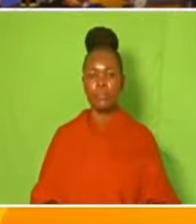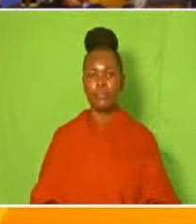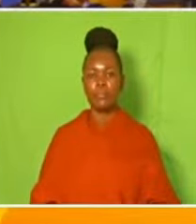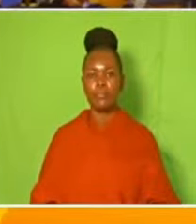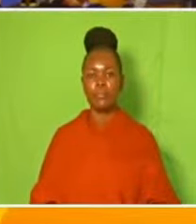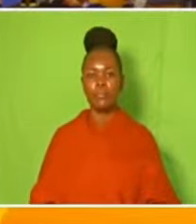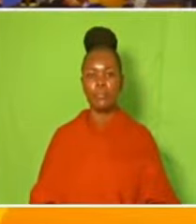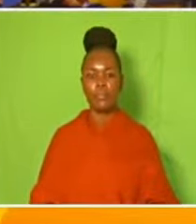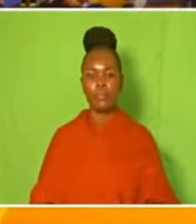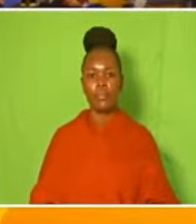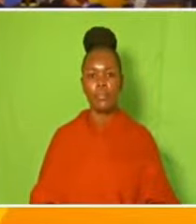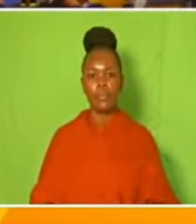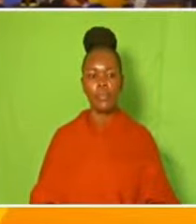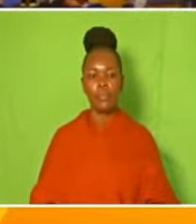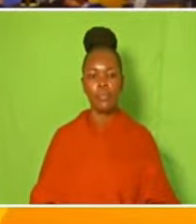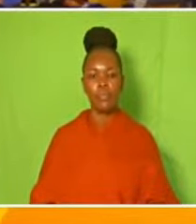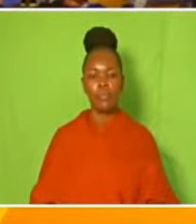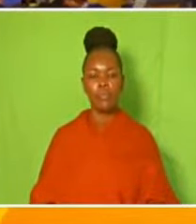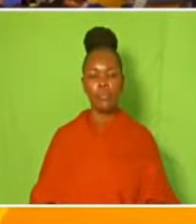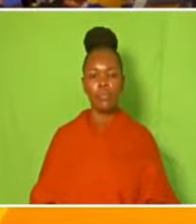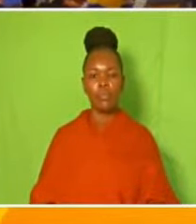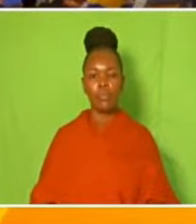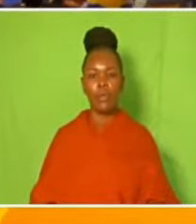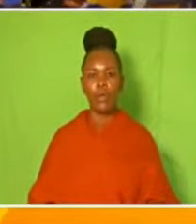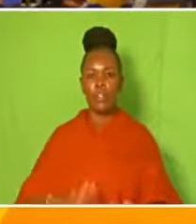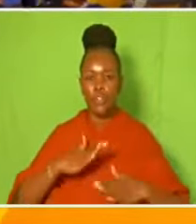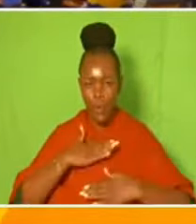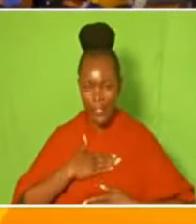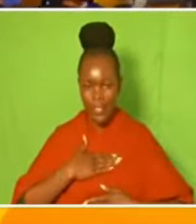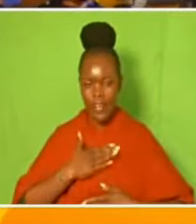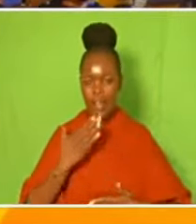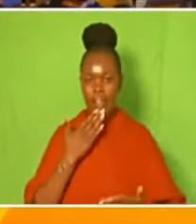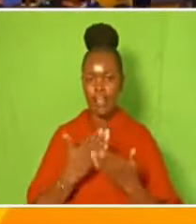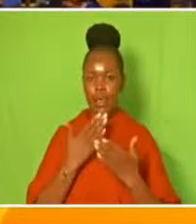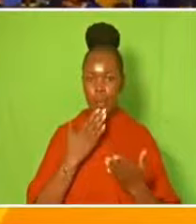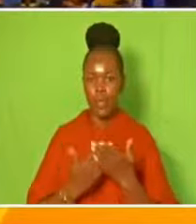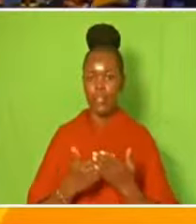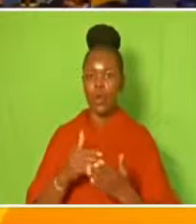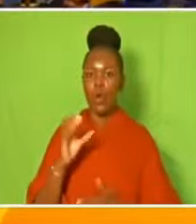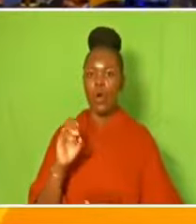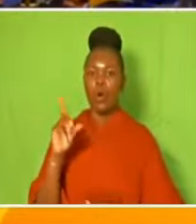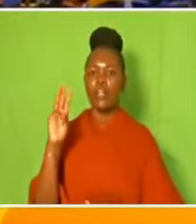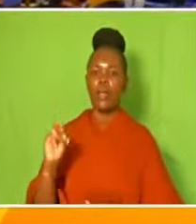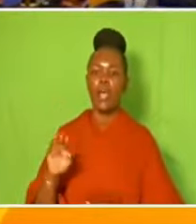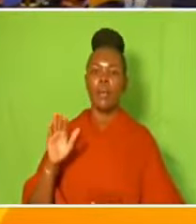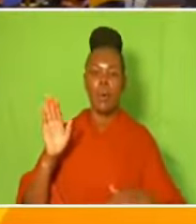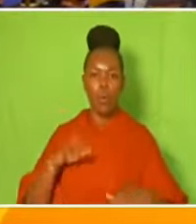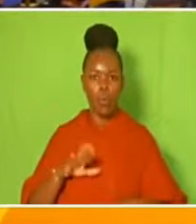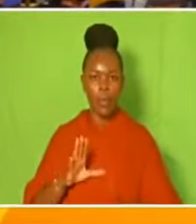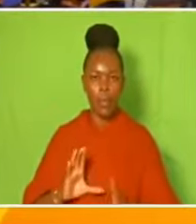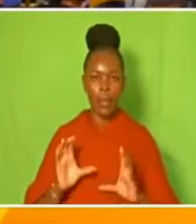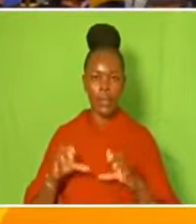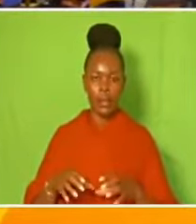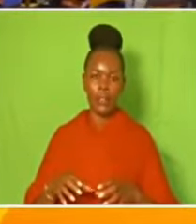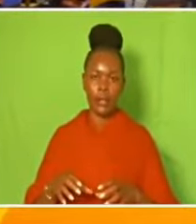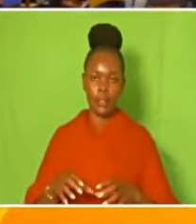Thank you, she's coming. Your Excellencies, thank you very much. ODM Women League does